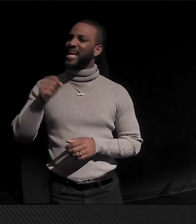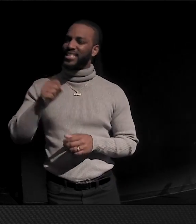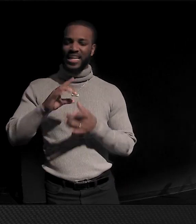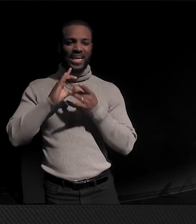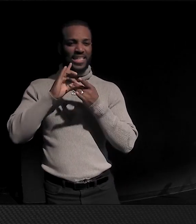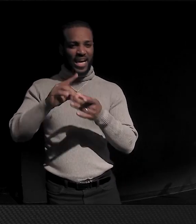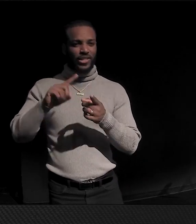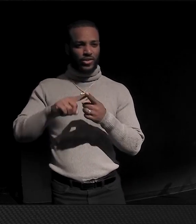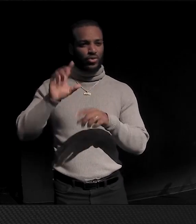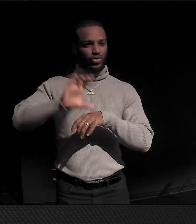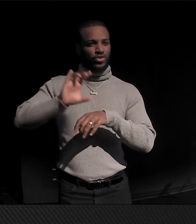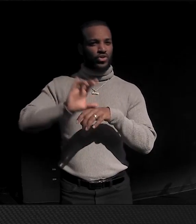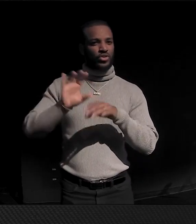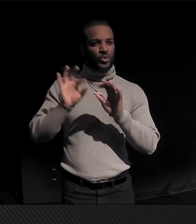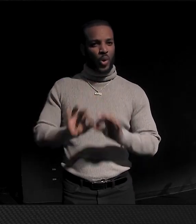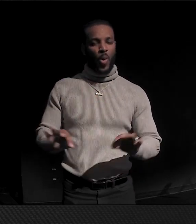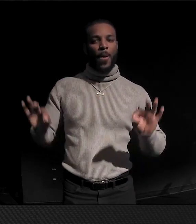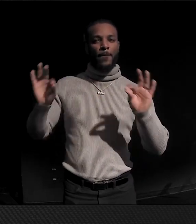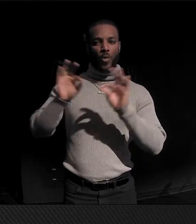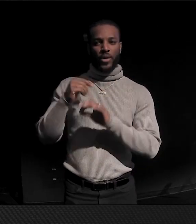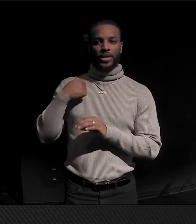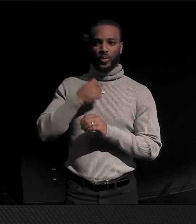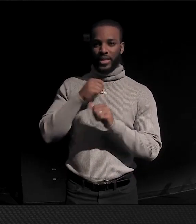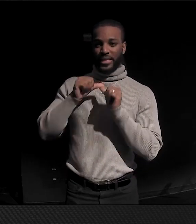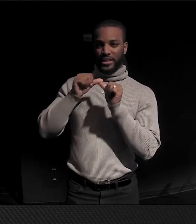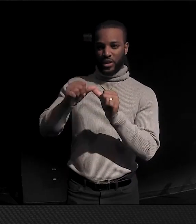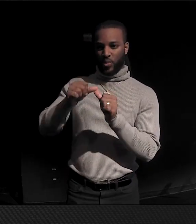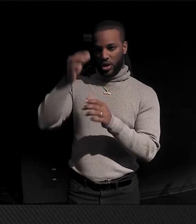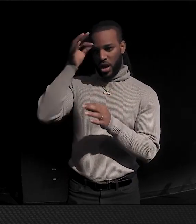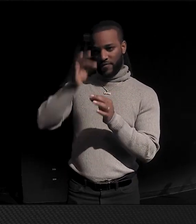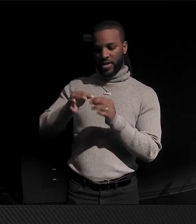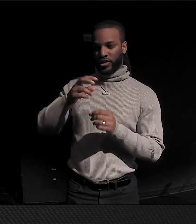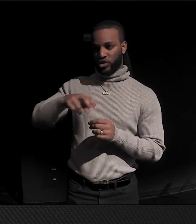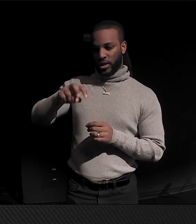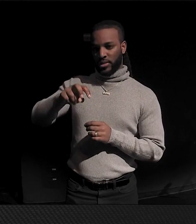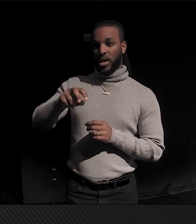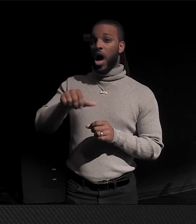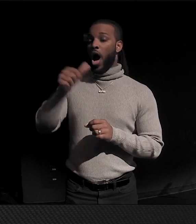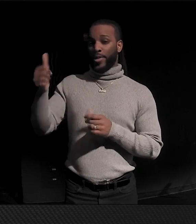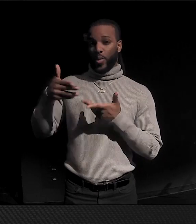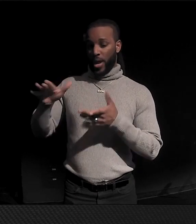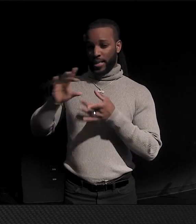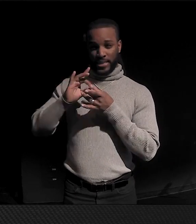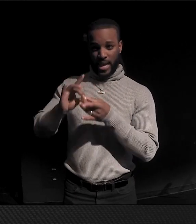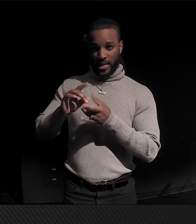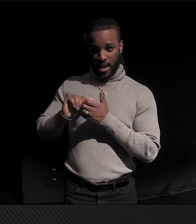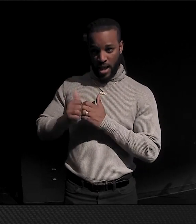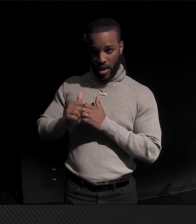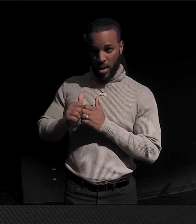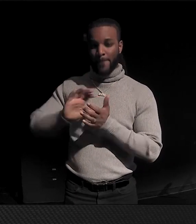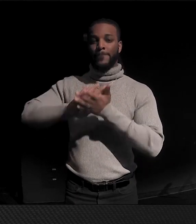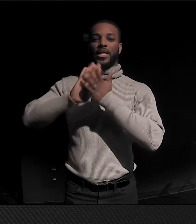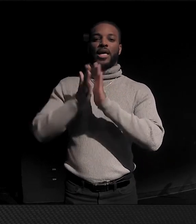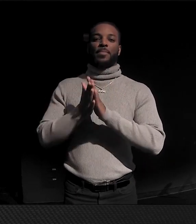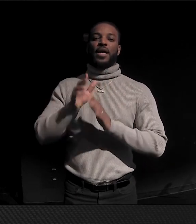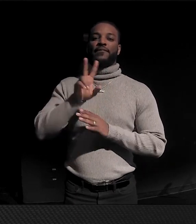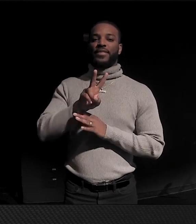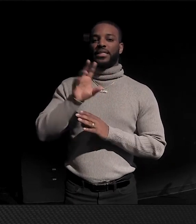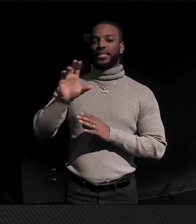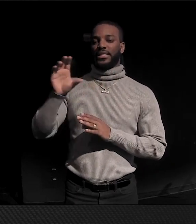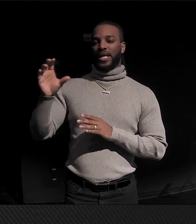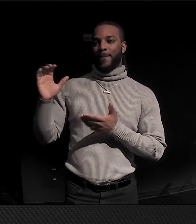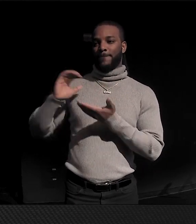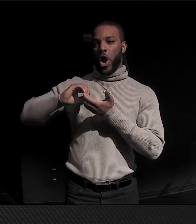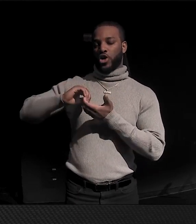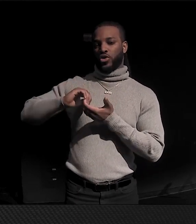life of this church is so important as we continue on our faith journey. Another way you can get connected is by becoming a VCC partner. You've